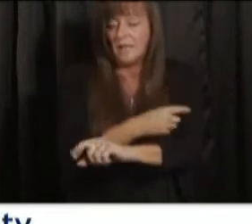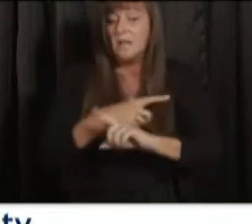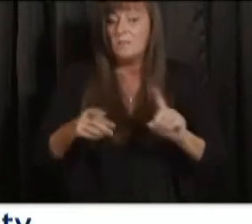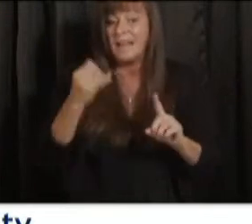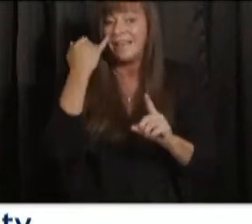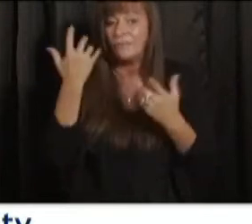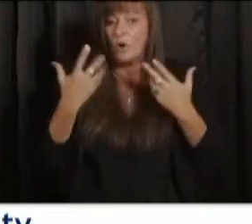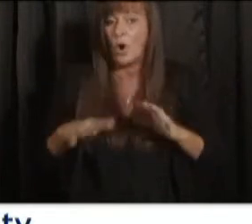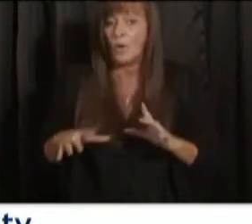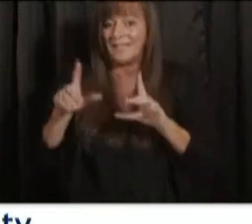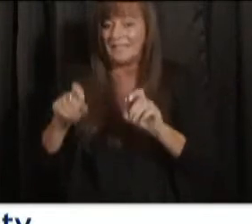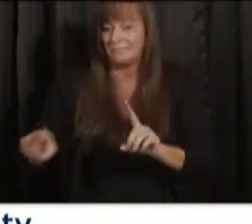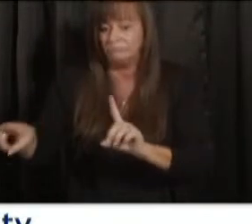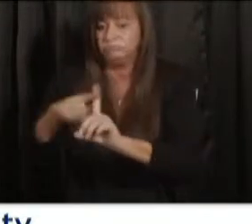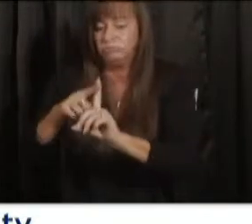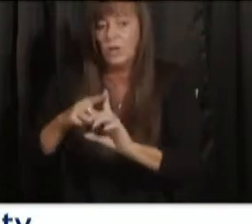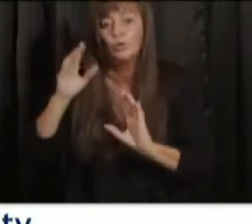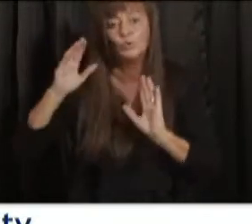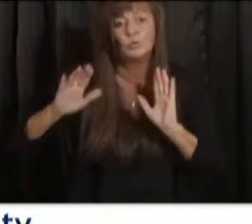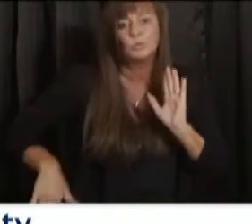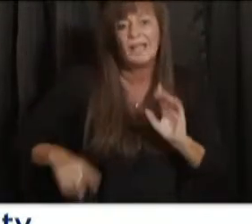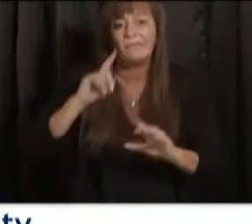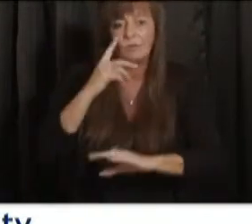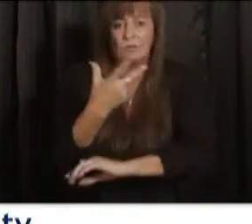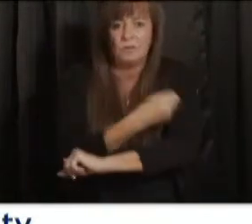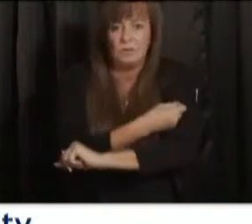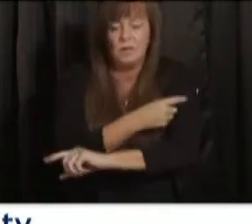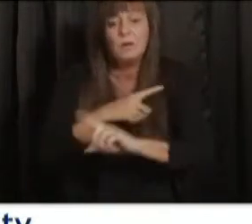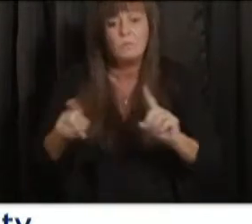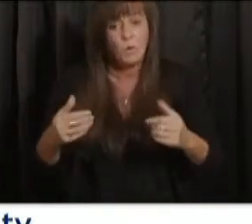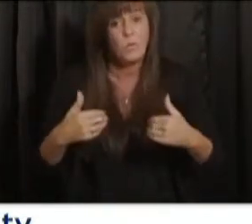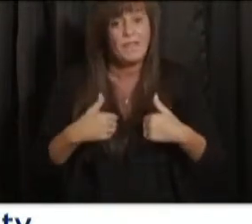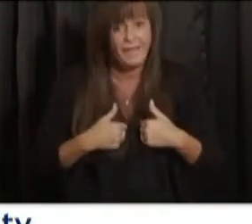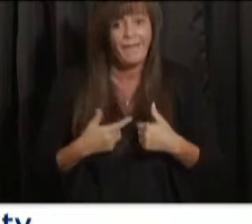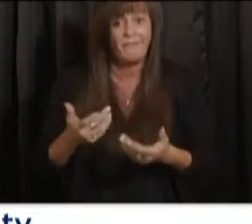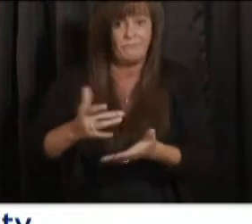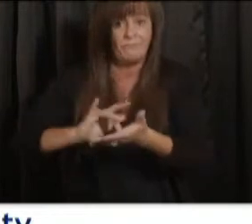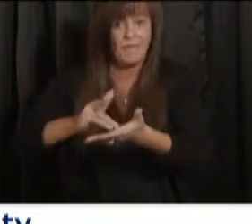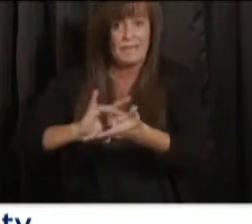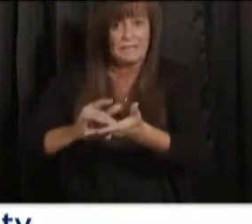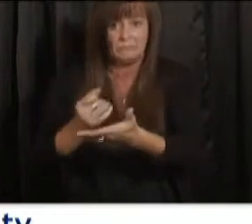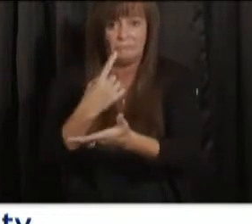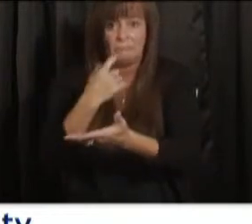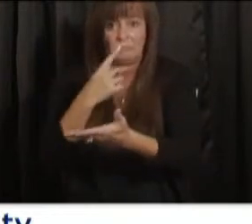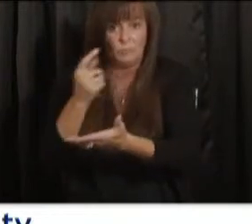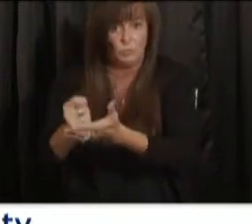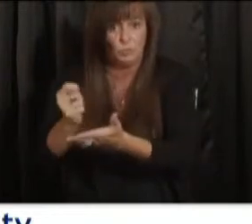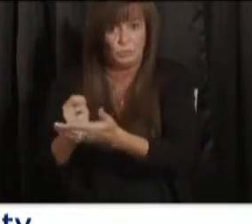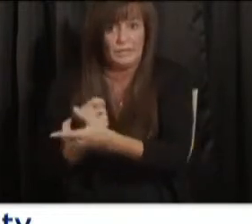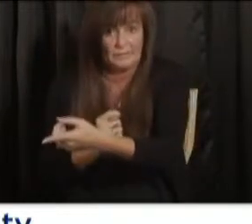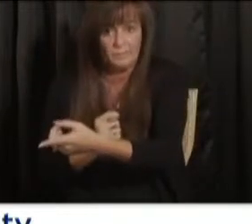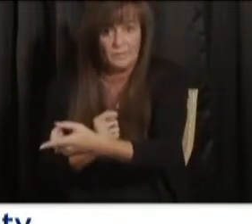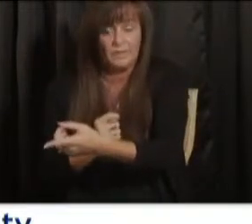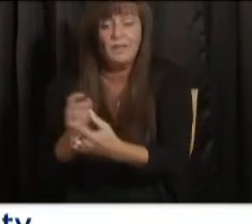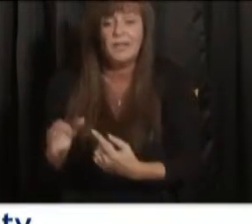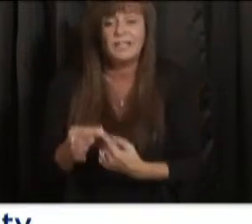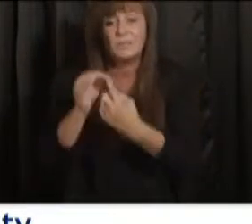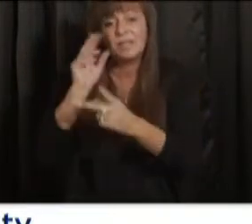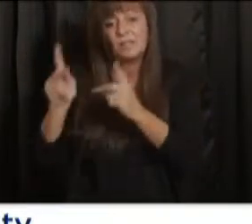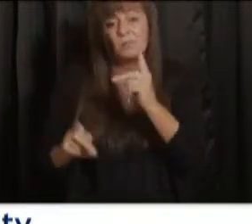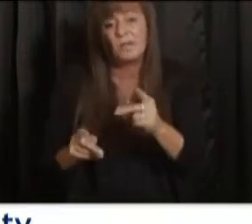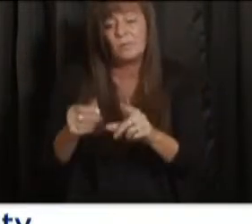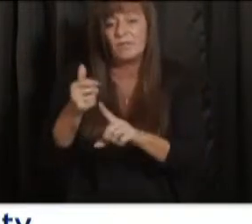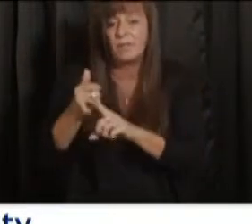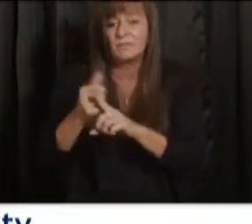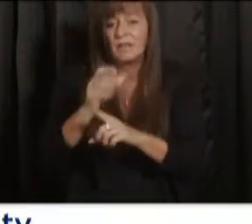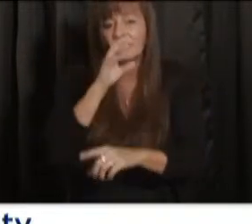vaccination. You can't, but you can get monoclonal antibody treatment, and we want to make that as available as possible, especially for people in their 60s, 70s,